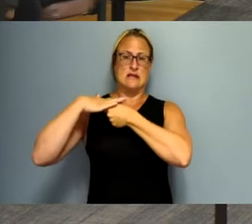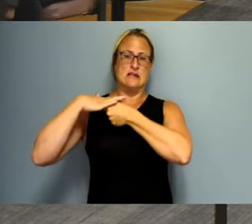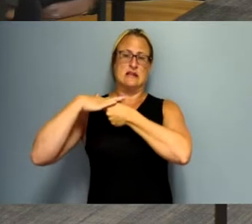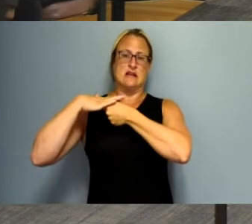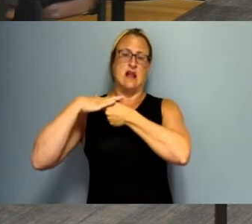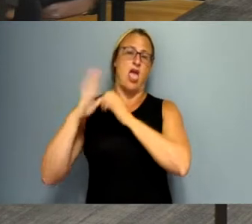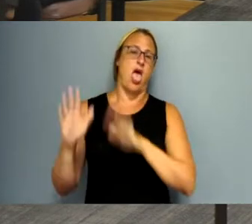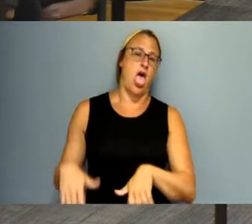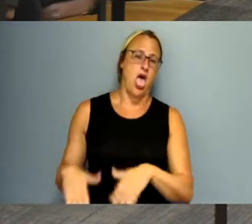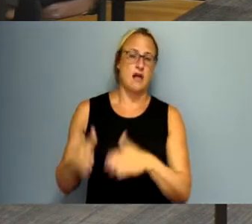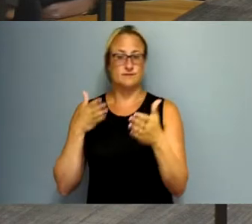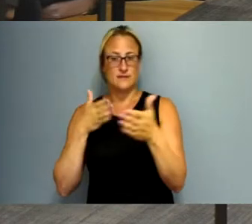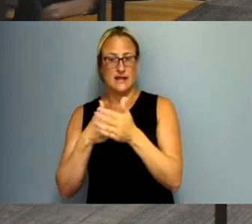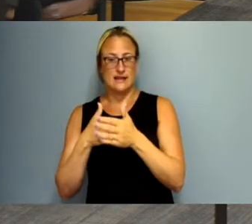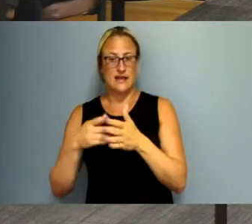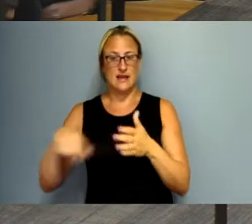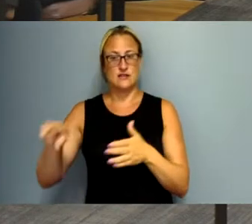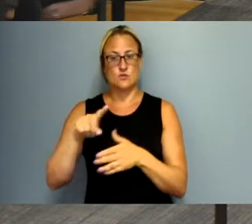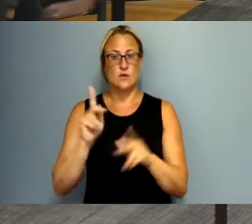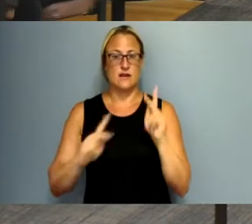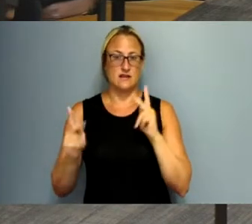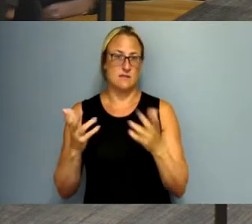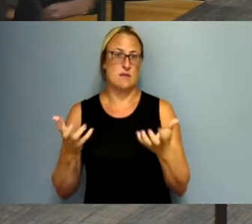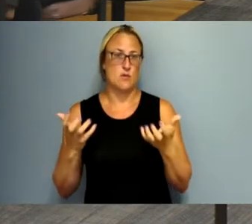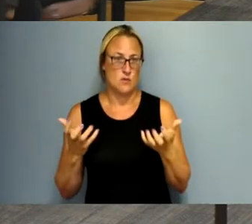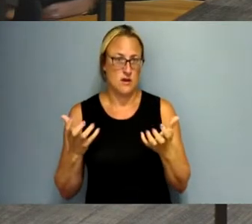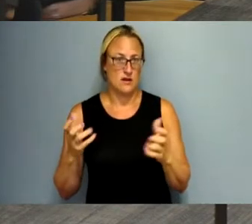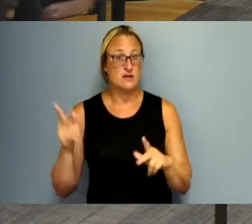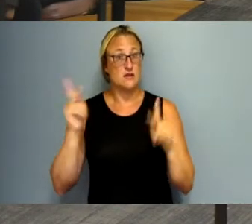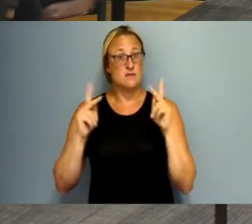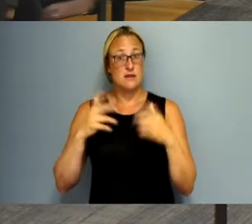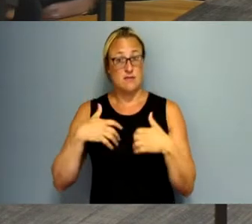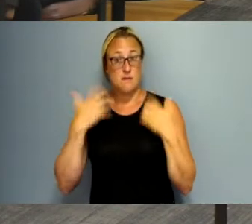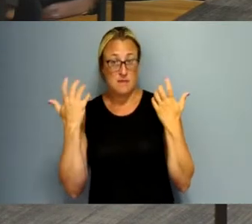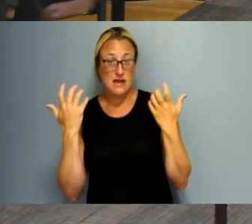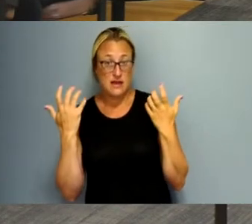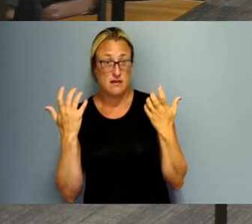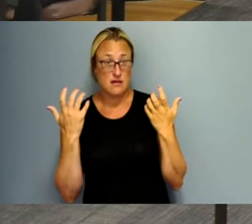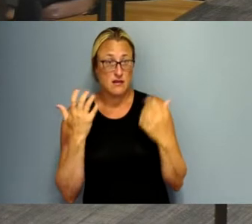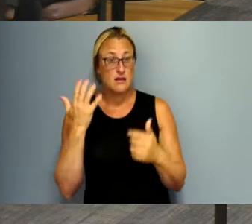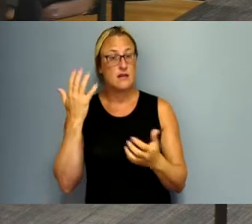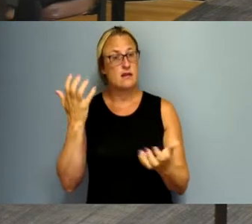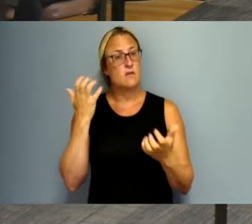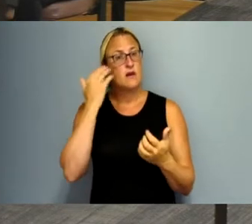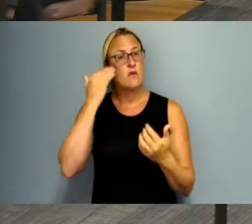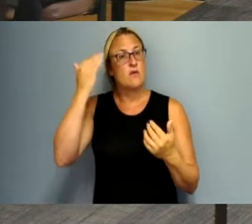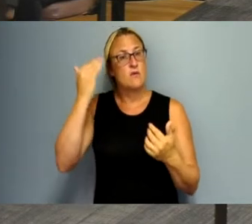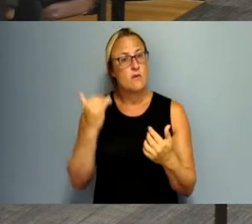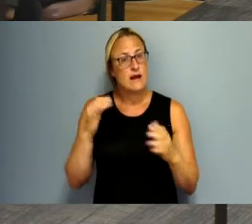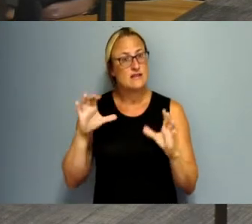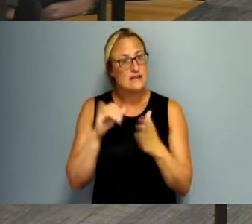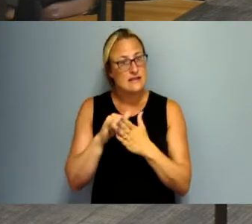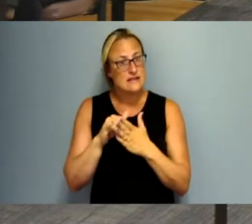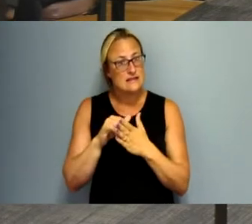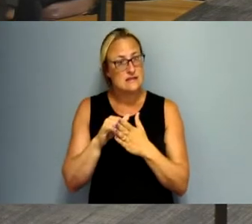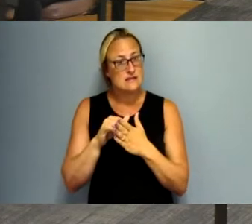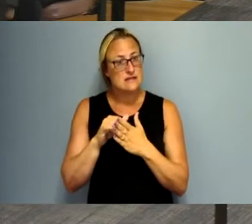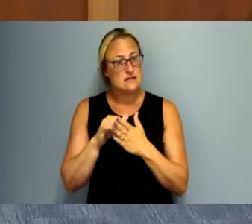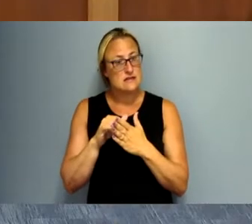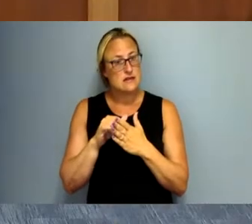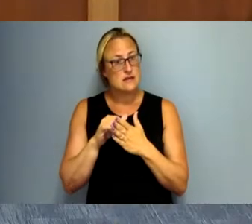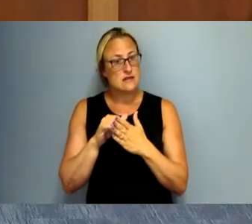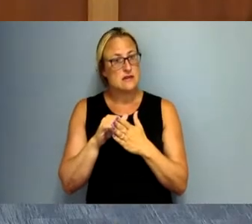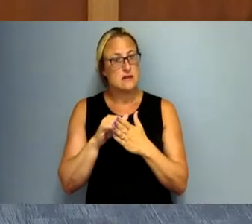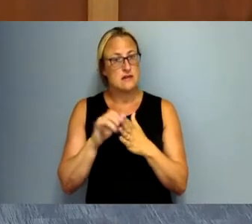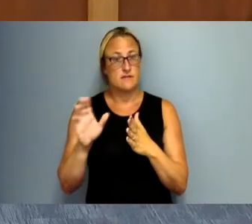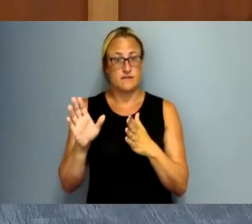against the people. And so people are as mad as hell and want to know why you were doing this. Mr. Mackhouse. The purpose of open records. Okay,